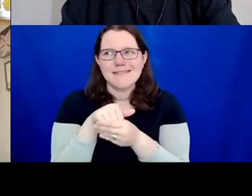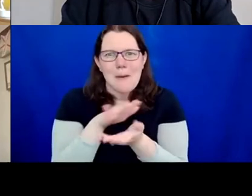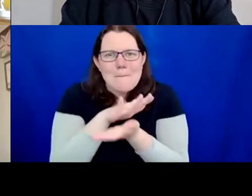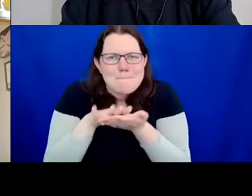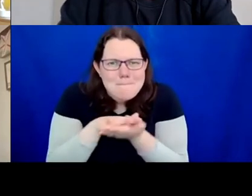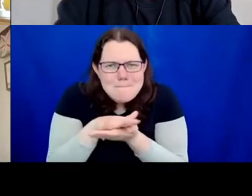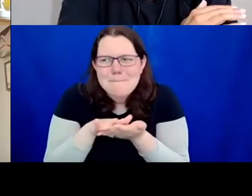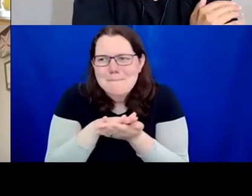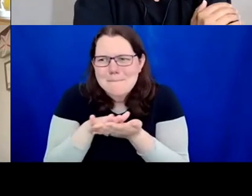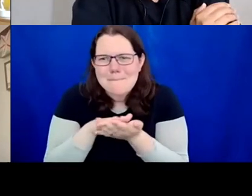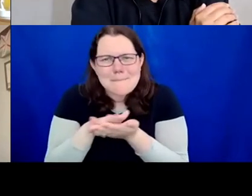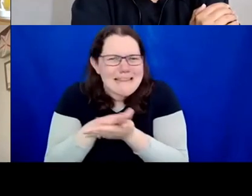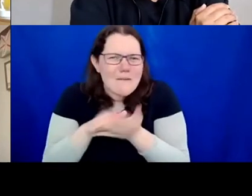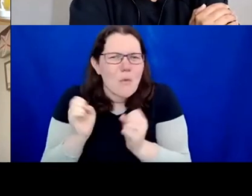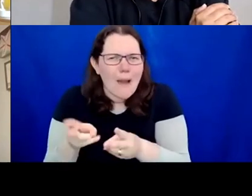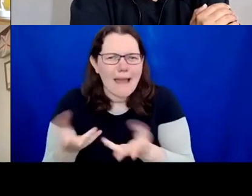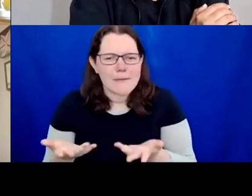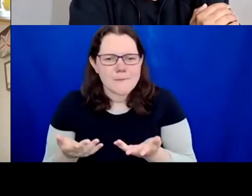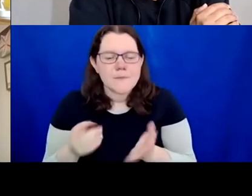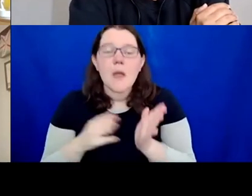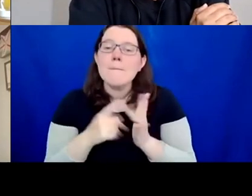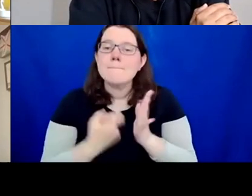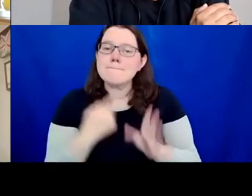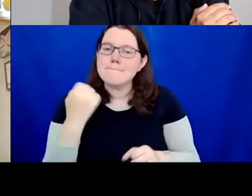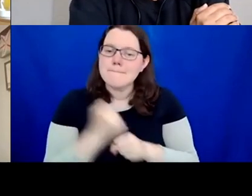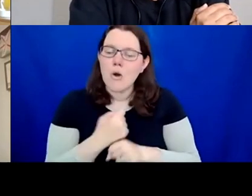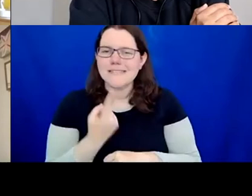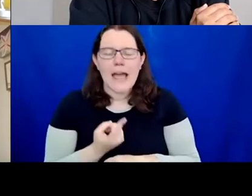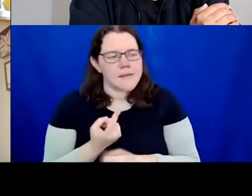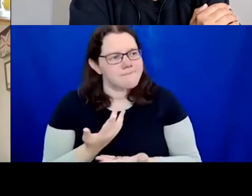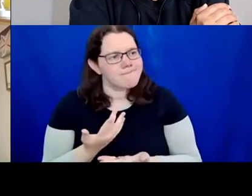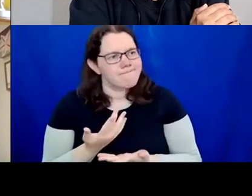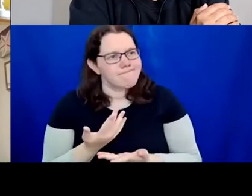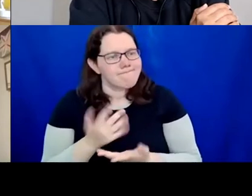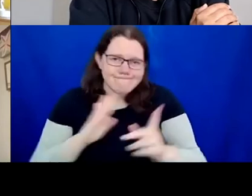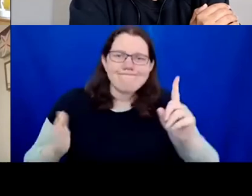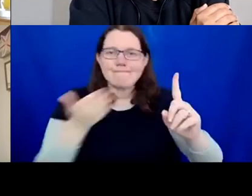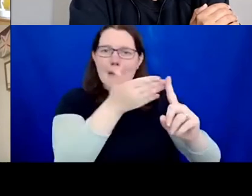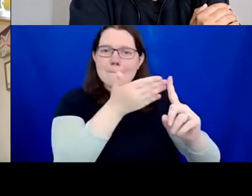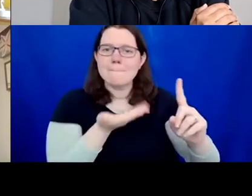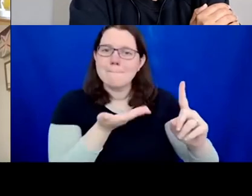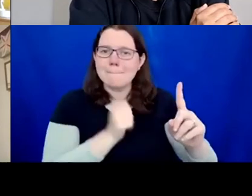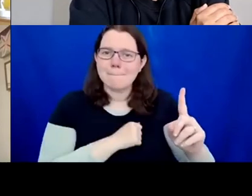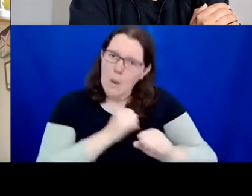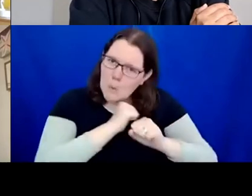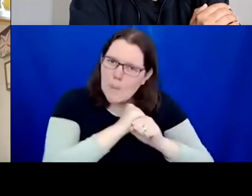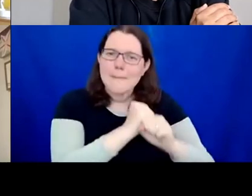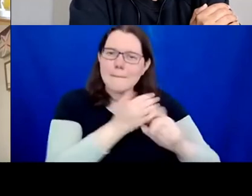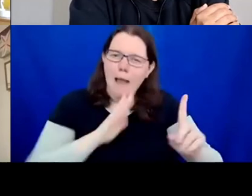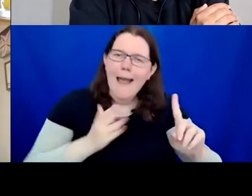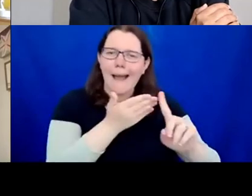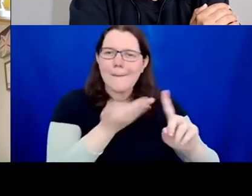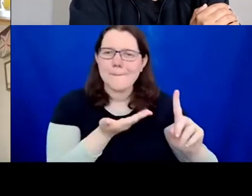I think it is that intention, isn't it? It's setting that intent and that commitment, and it's not just